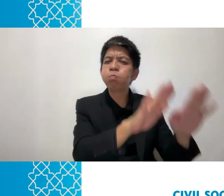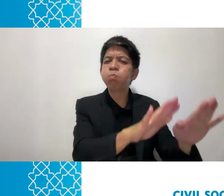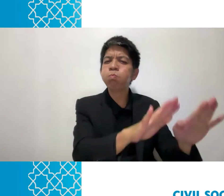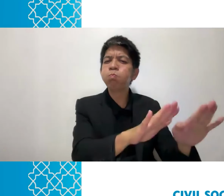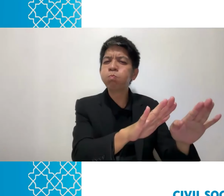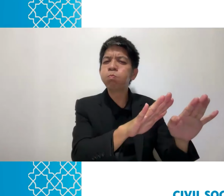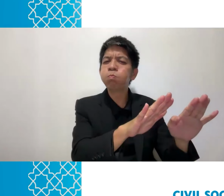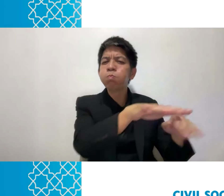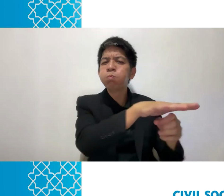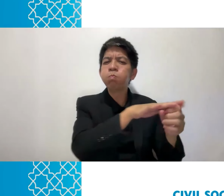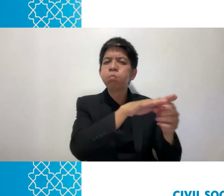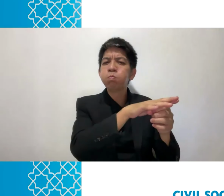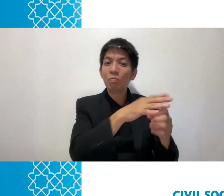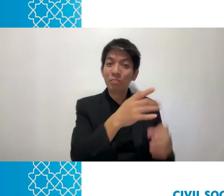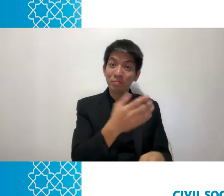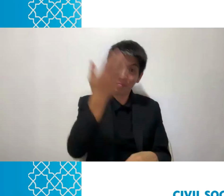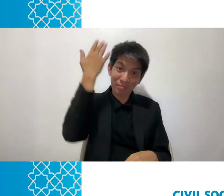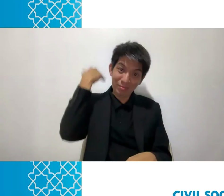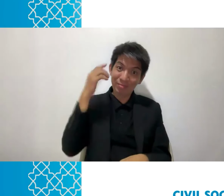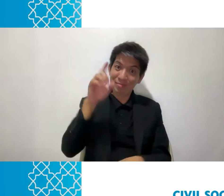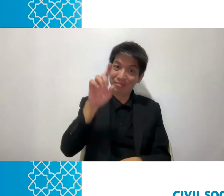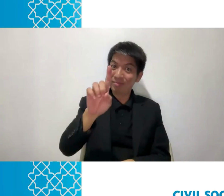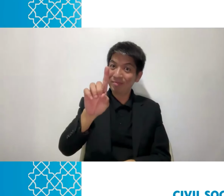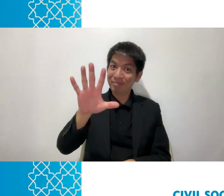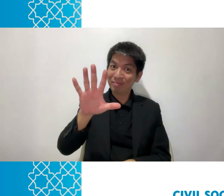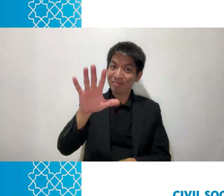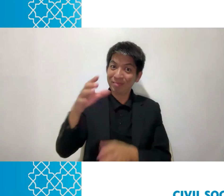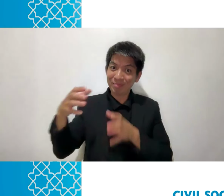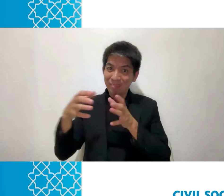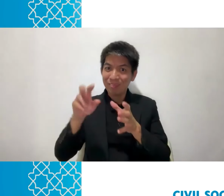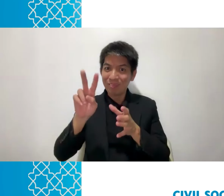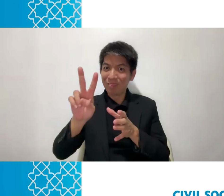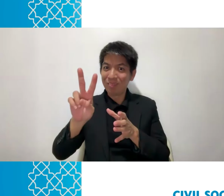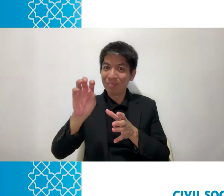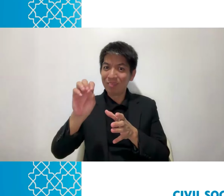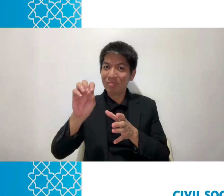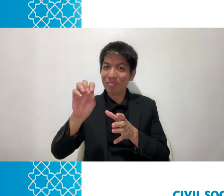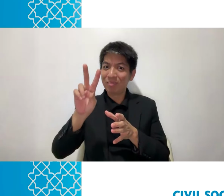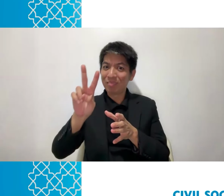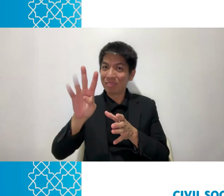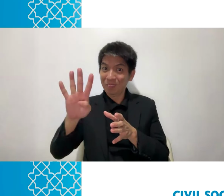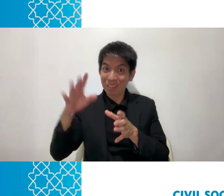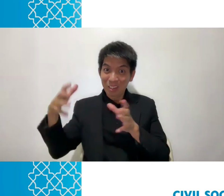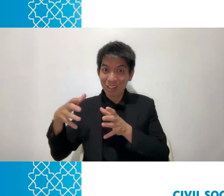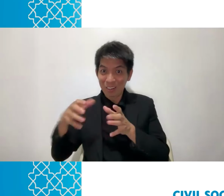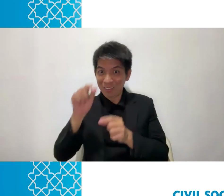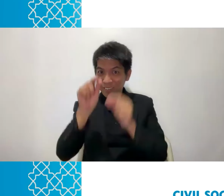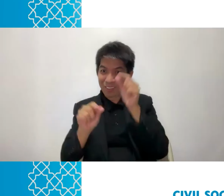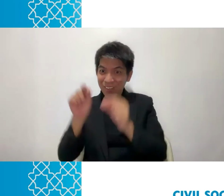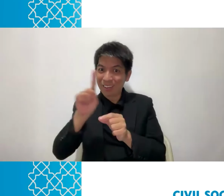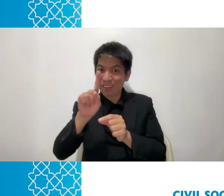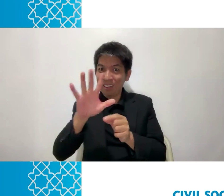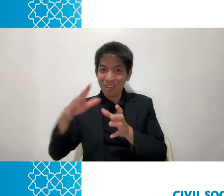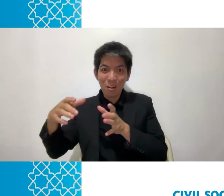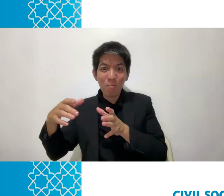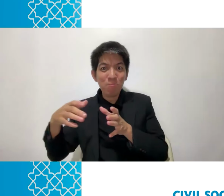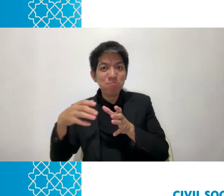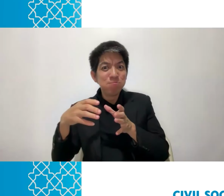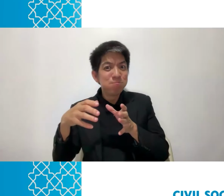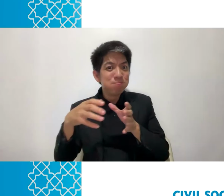2024, we kind of like after that walk, we had several walks in those suburbs, but like different